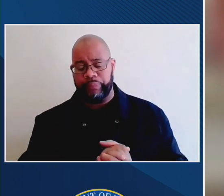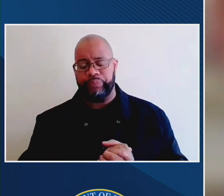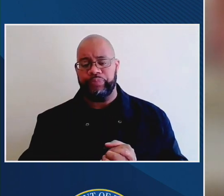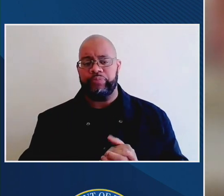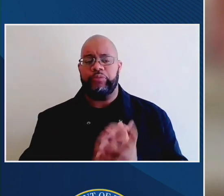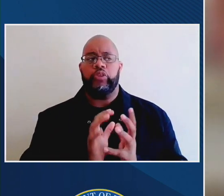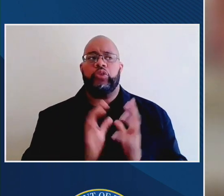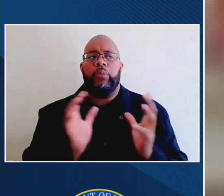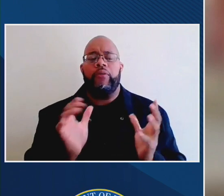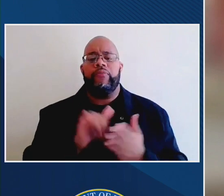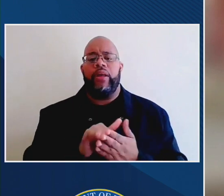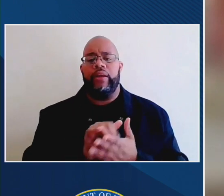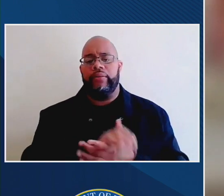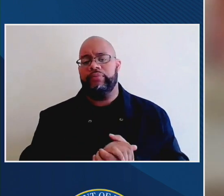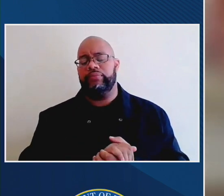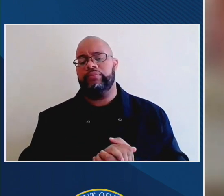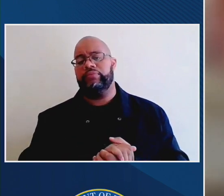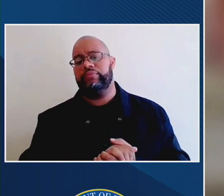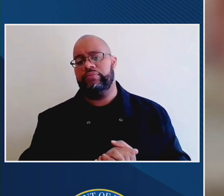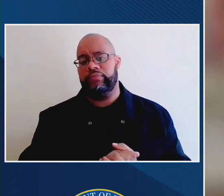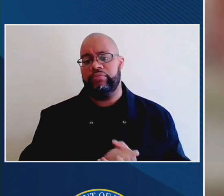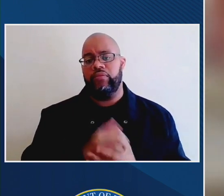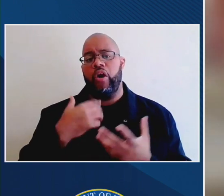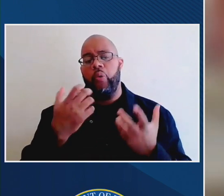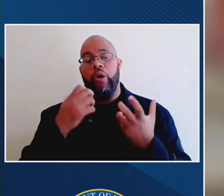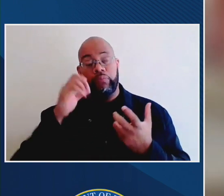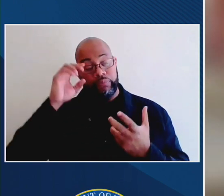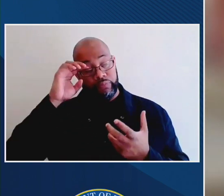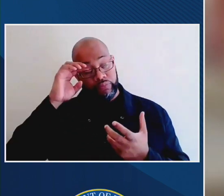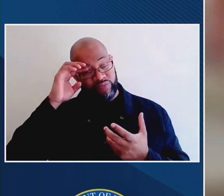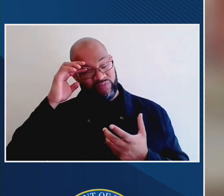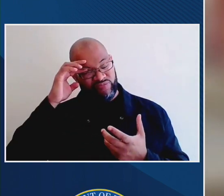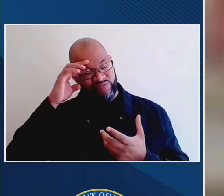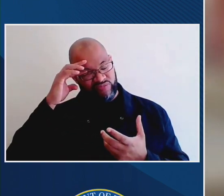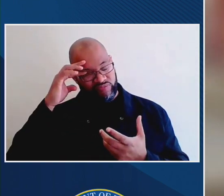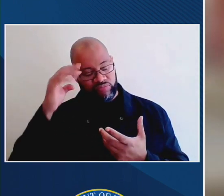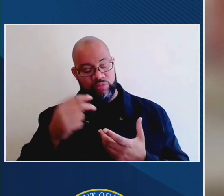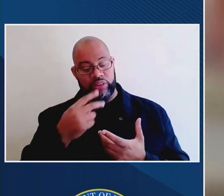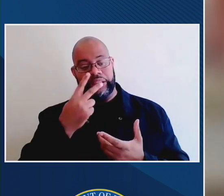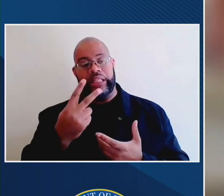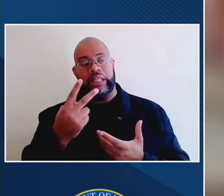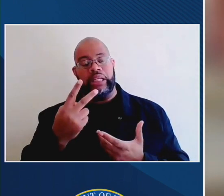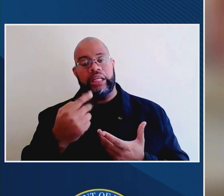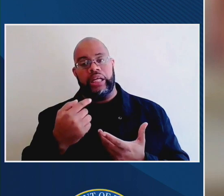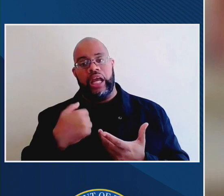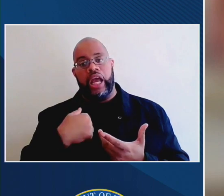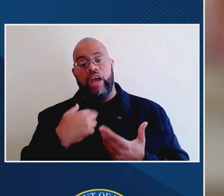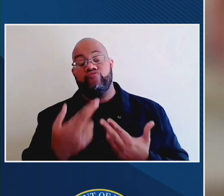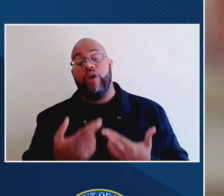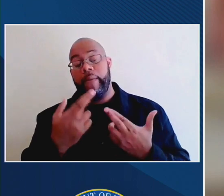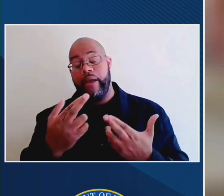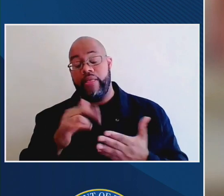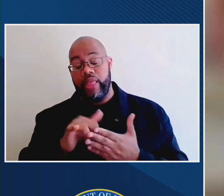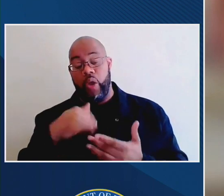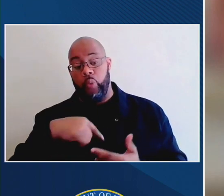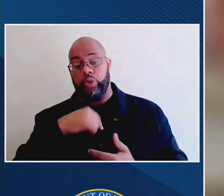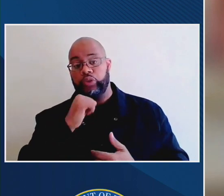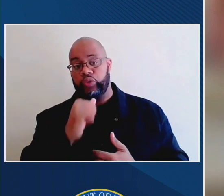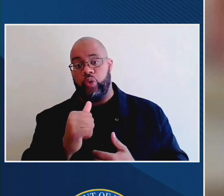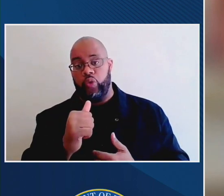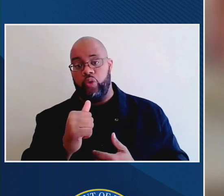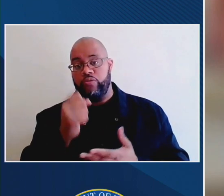that I would like to see, I would recommend that we don't approve